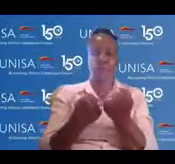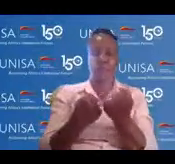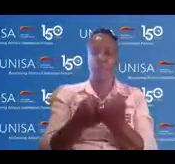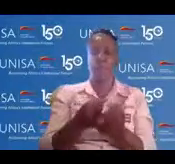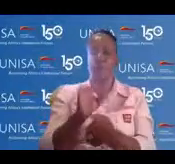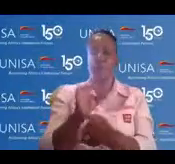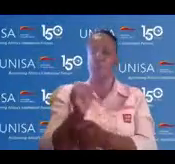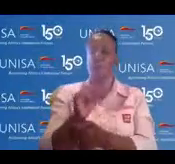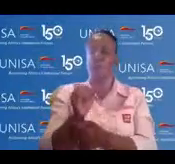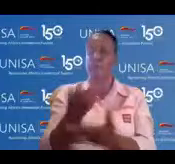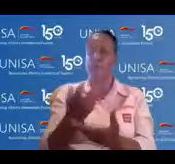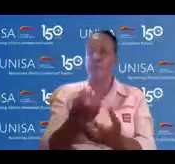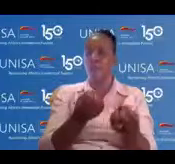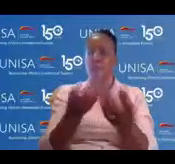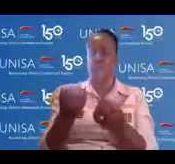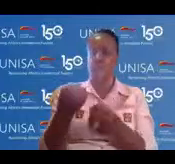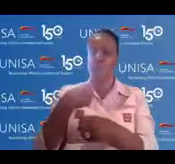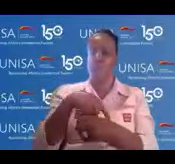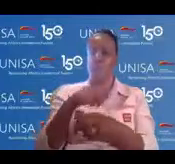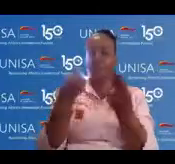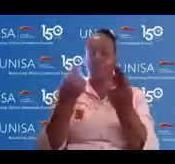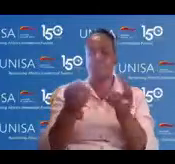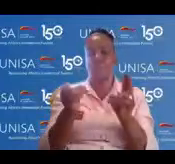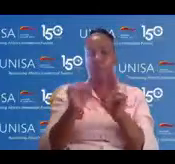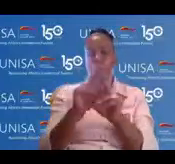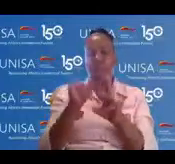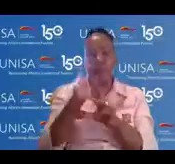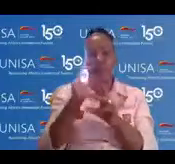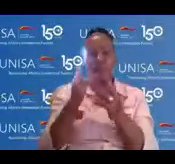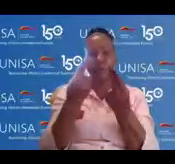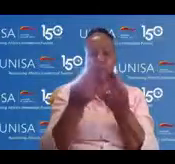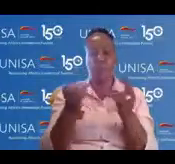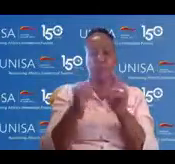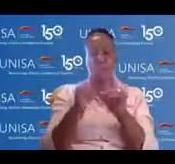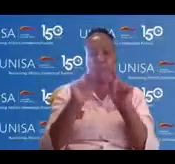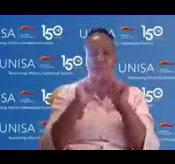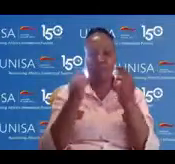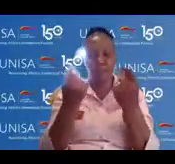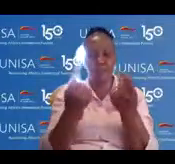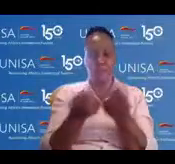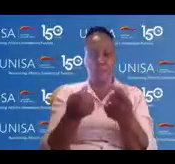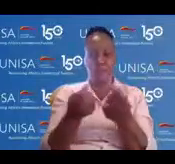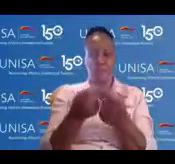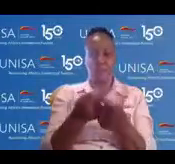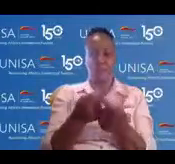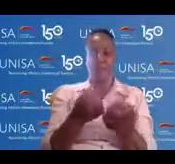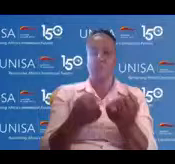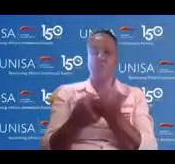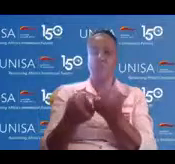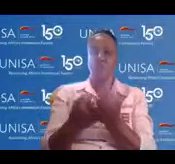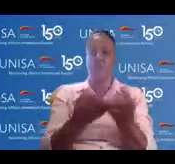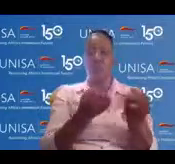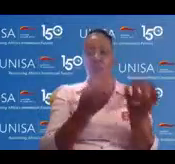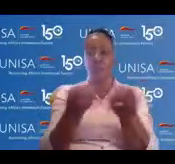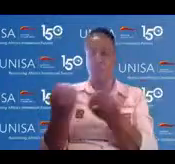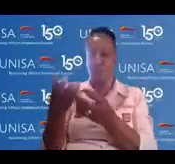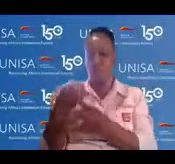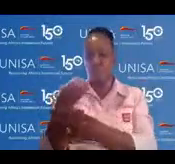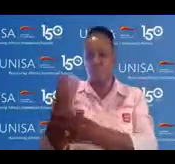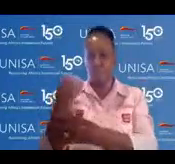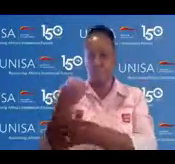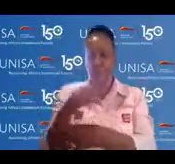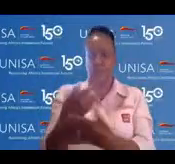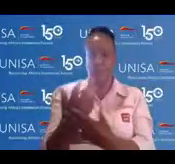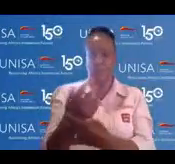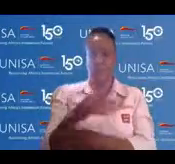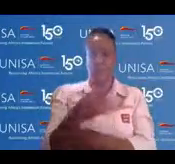off, I said, remember, the UNISA team is behind you. So we want to let you know what type of support that we're offering. But first, we do have some exciting news.